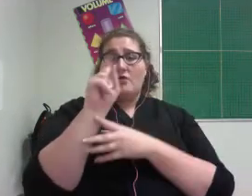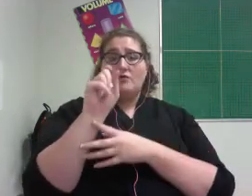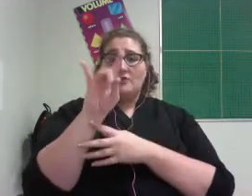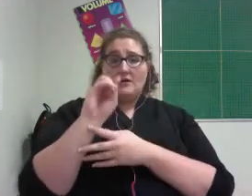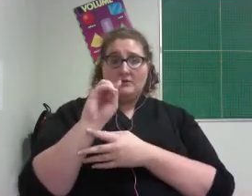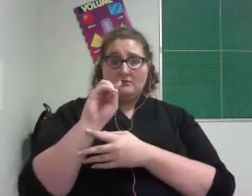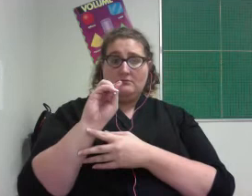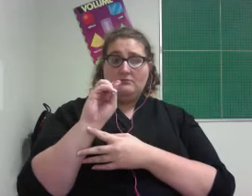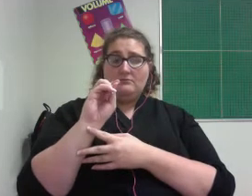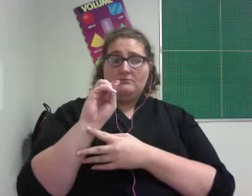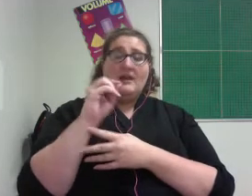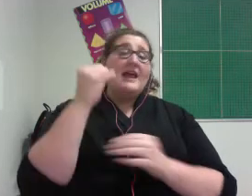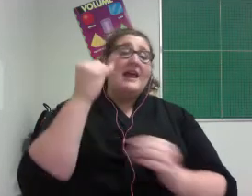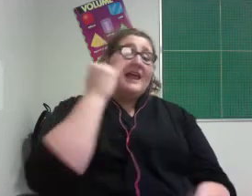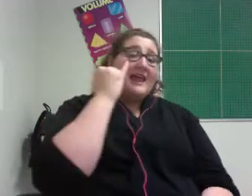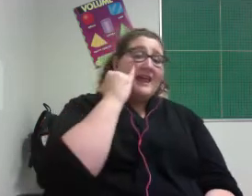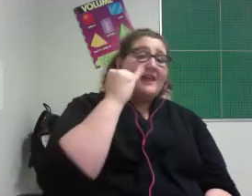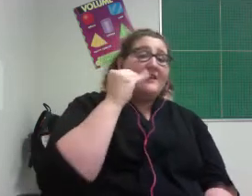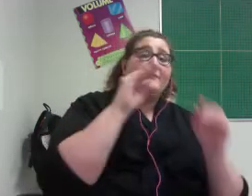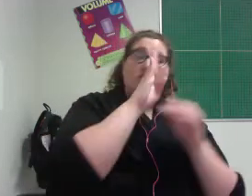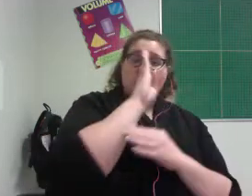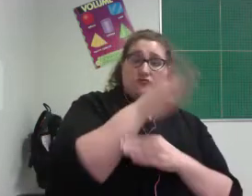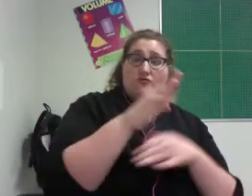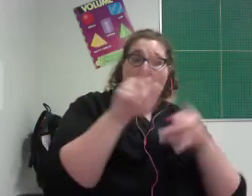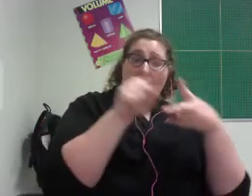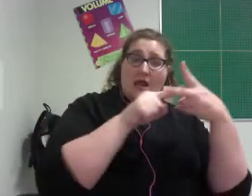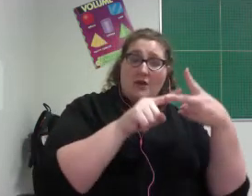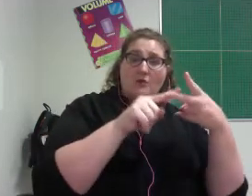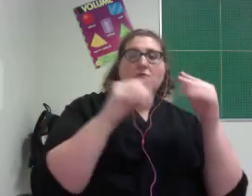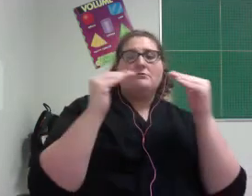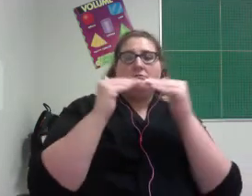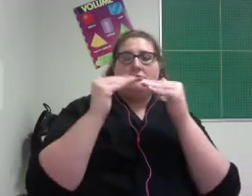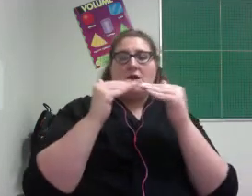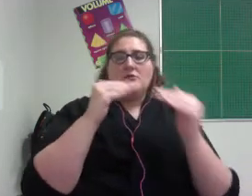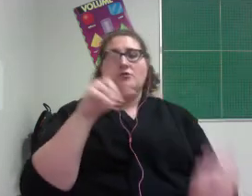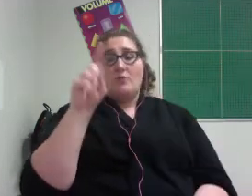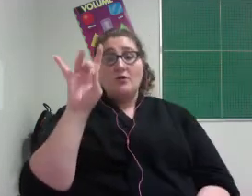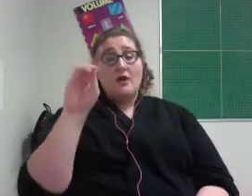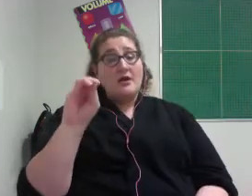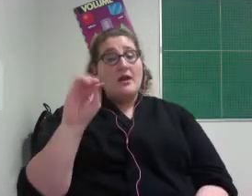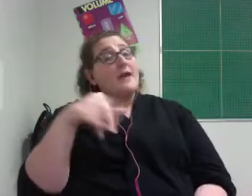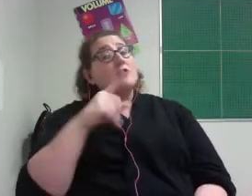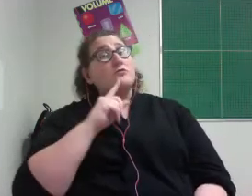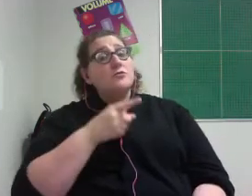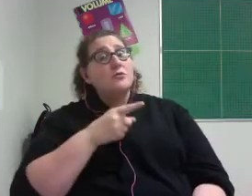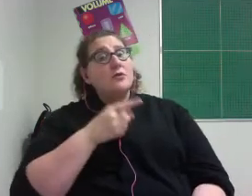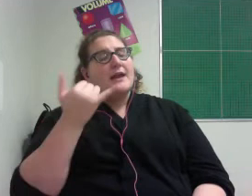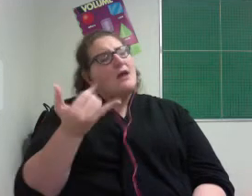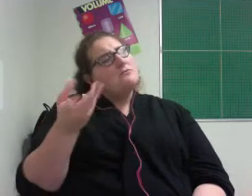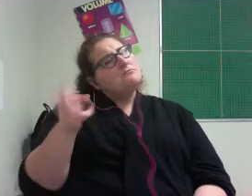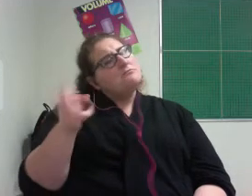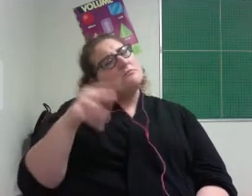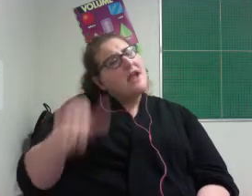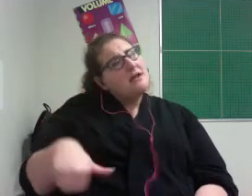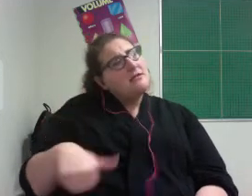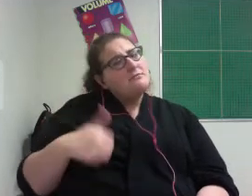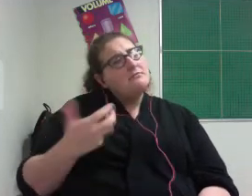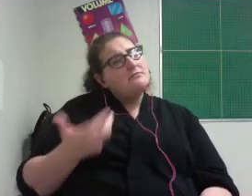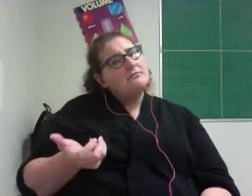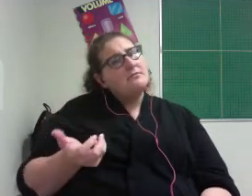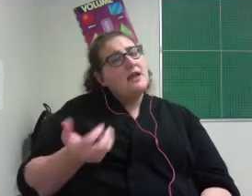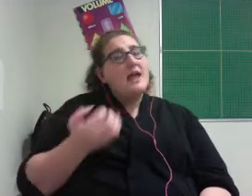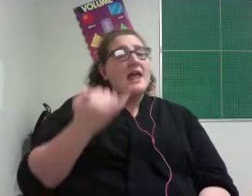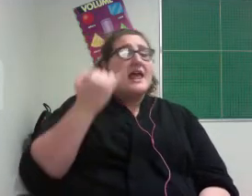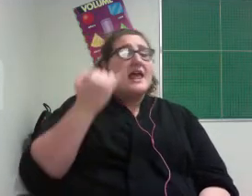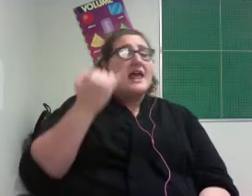degrees. That's true. Now, is it reversible? If an angle measures 180, then it's a straight